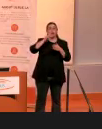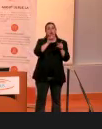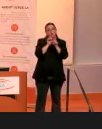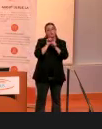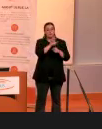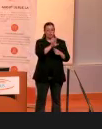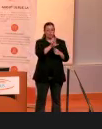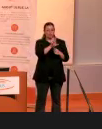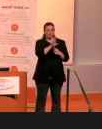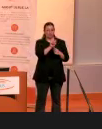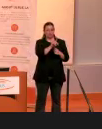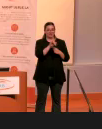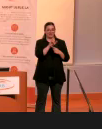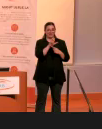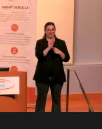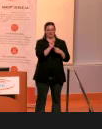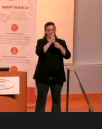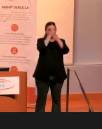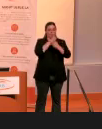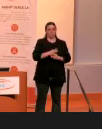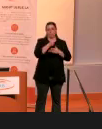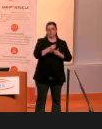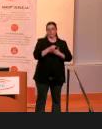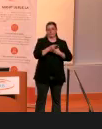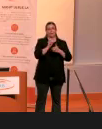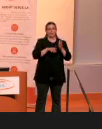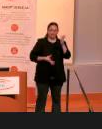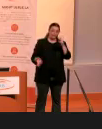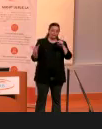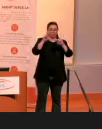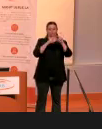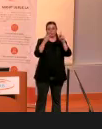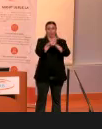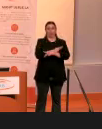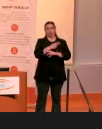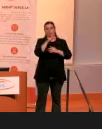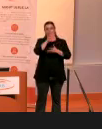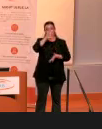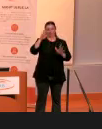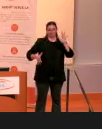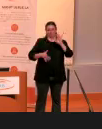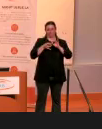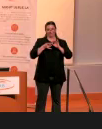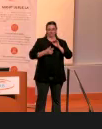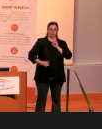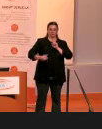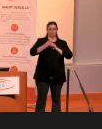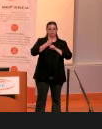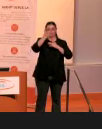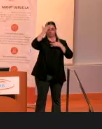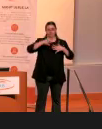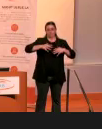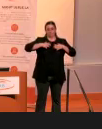radiation therapy are all factors that can increase the risk of environmental aspects in